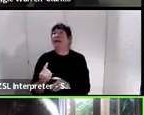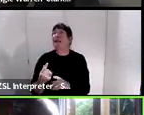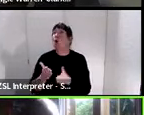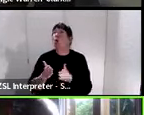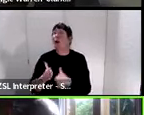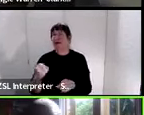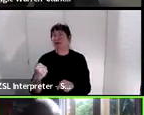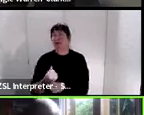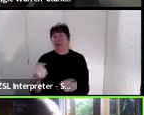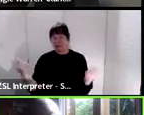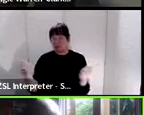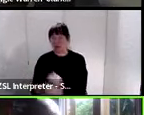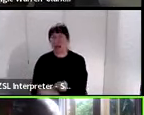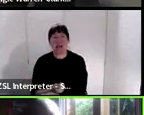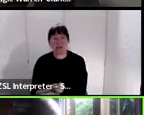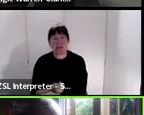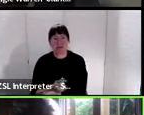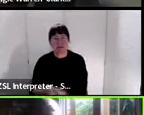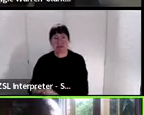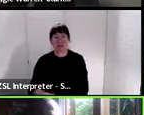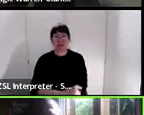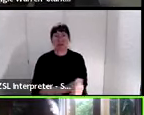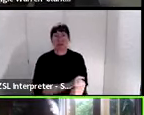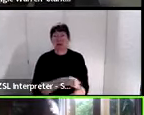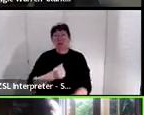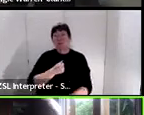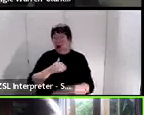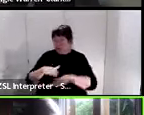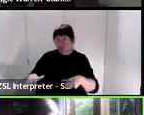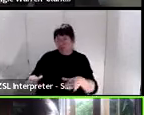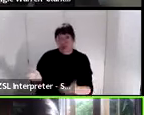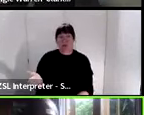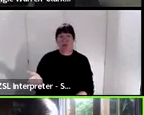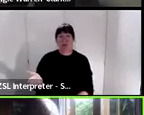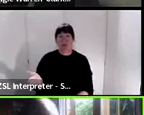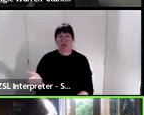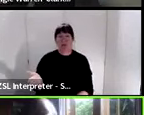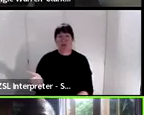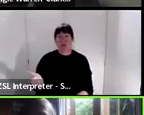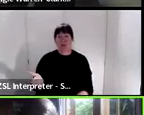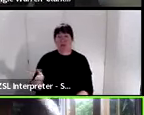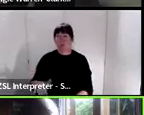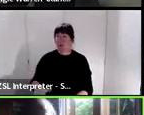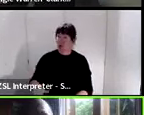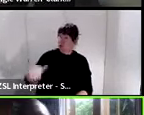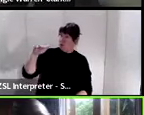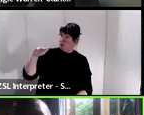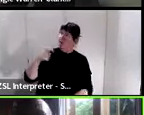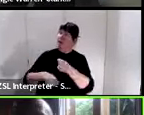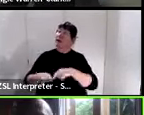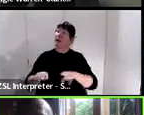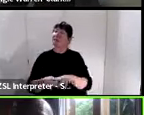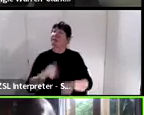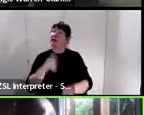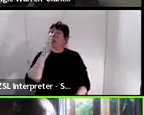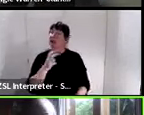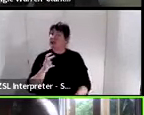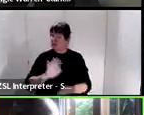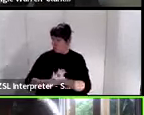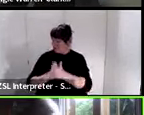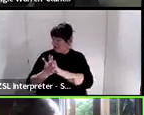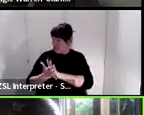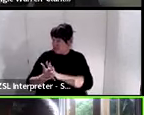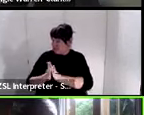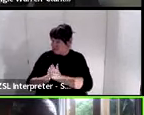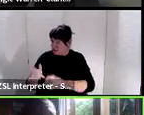It's appalling to think that my kids, when they get to my age, are going to be as damaged as I am now.